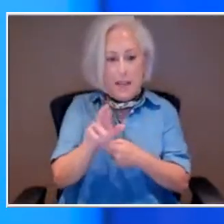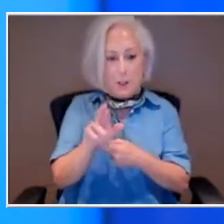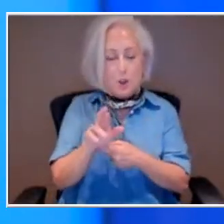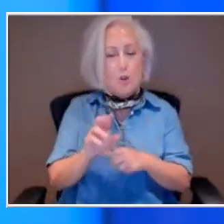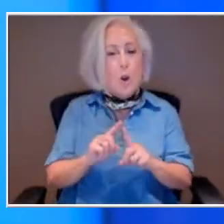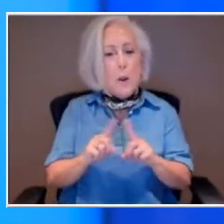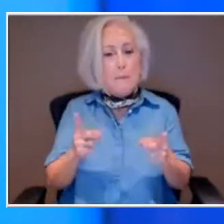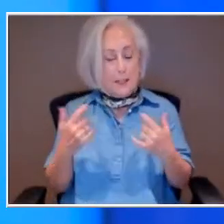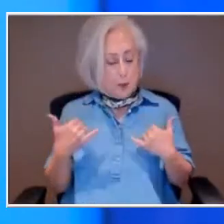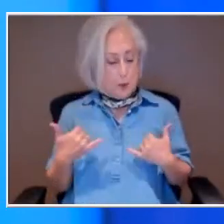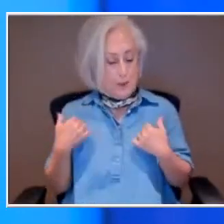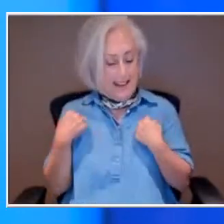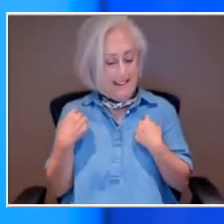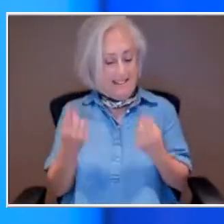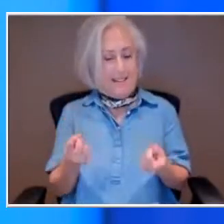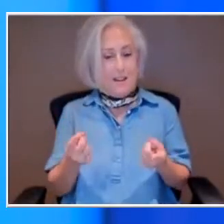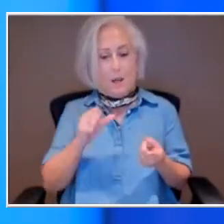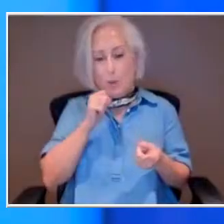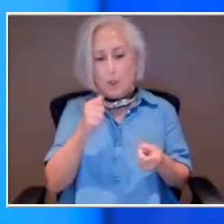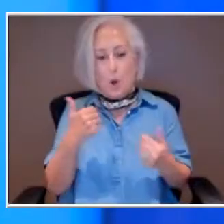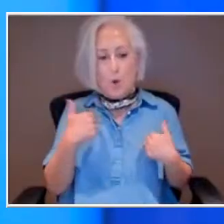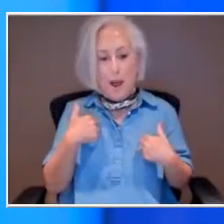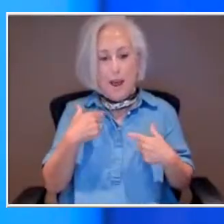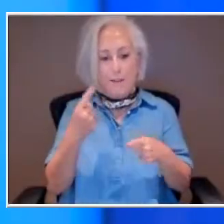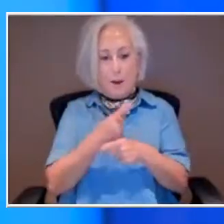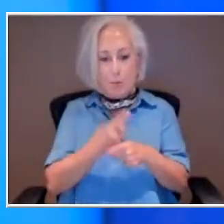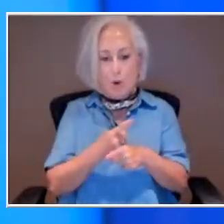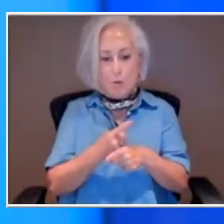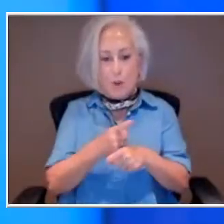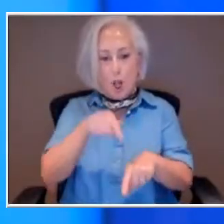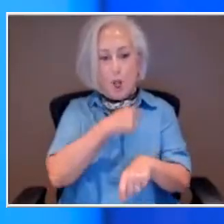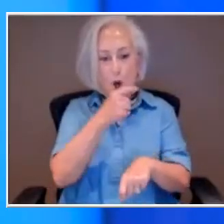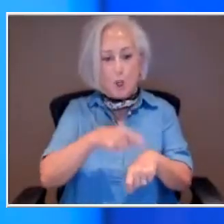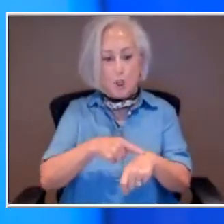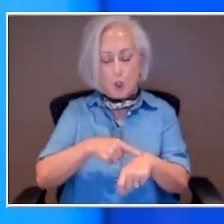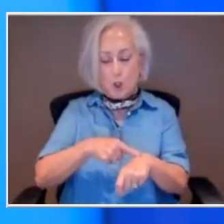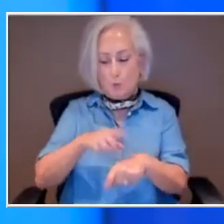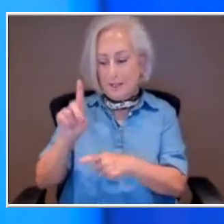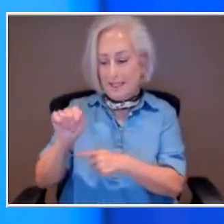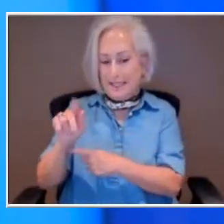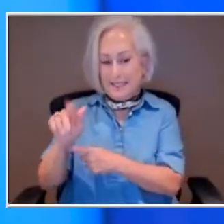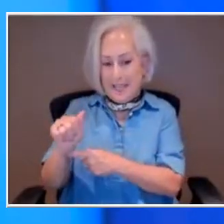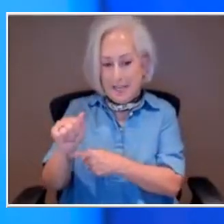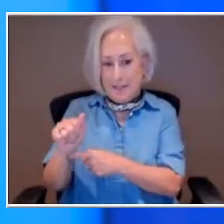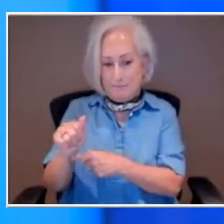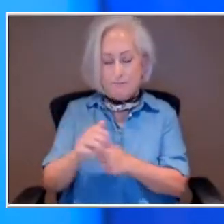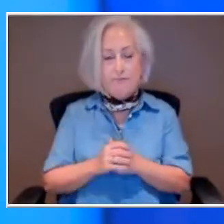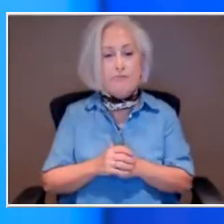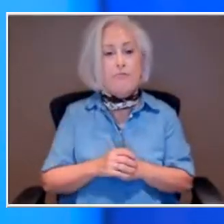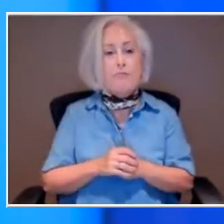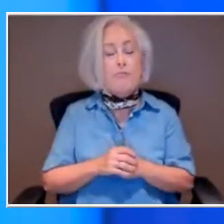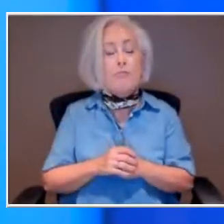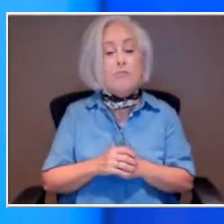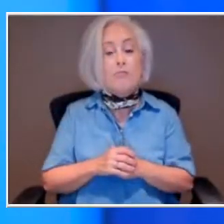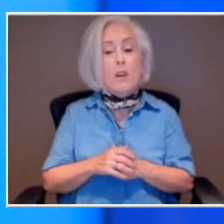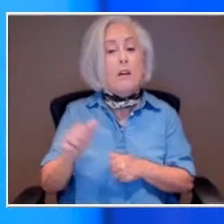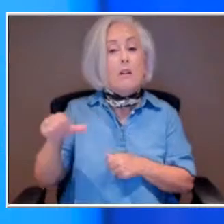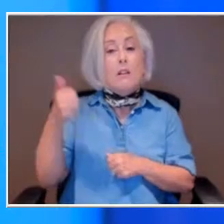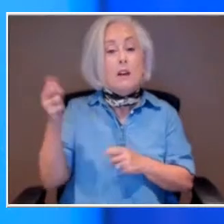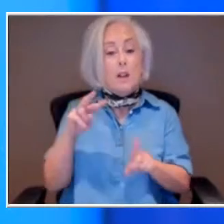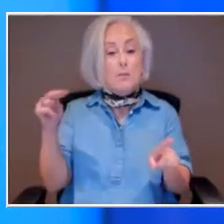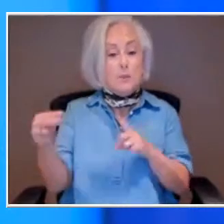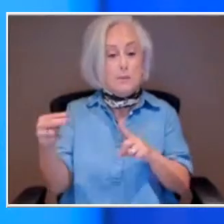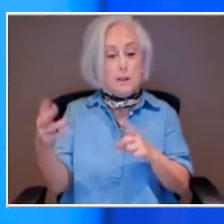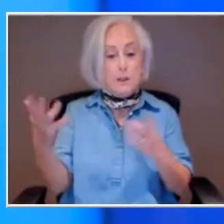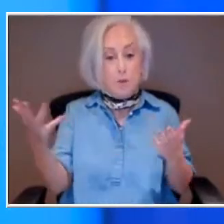we actually do not have the appropriate long-term data to even say that. The other aspect is we can't tell without doing a